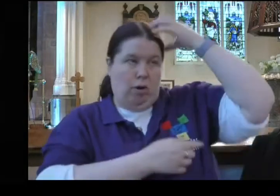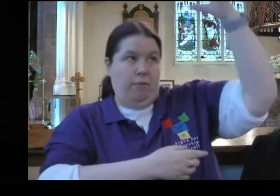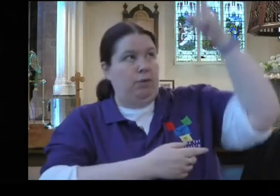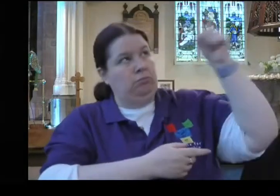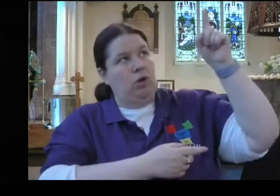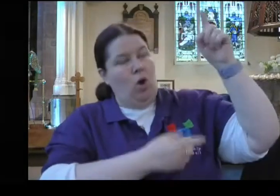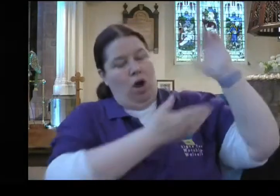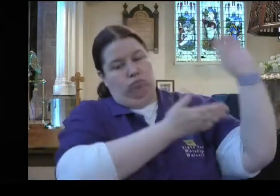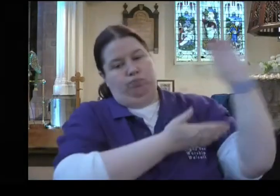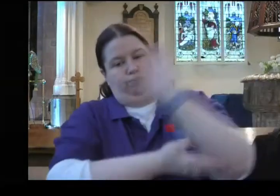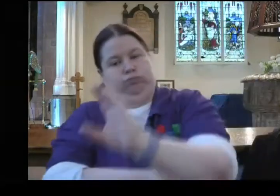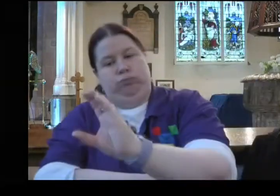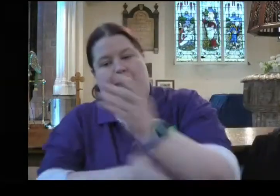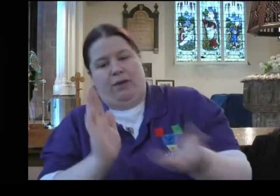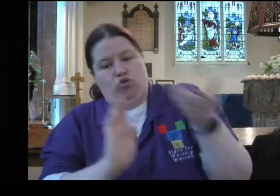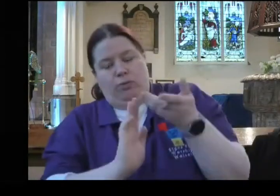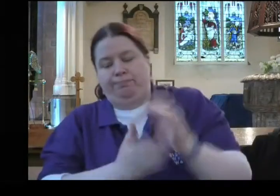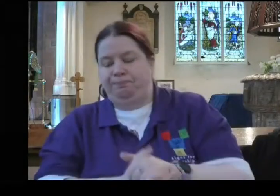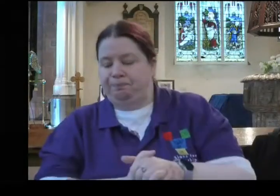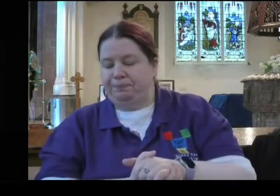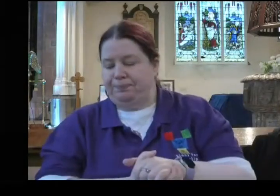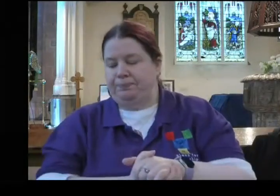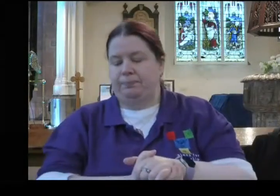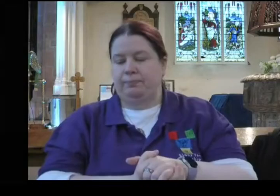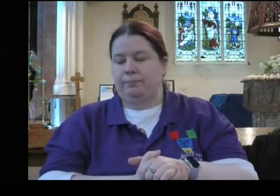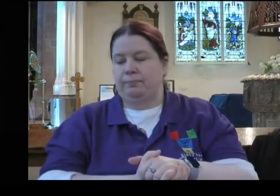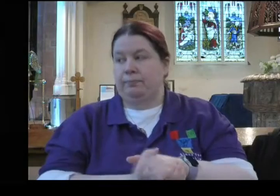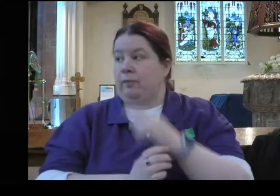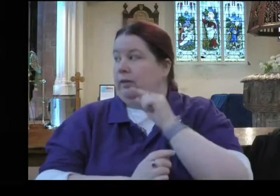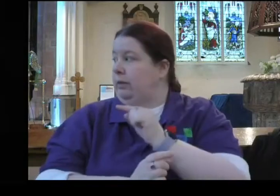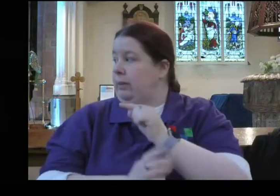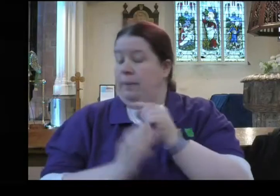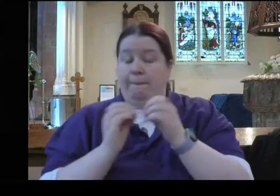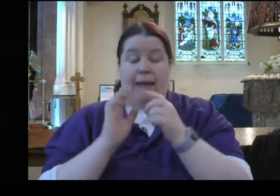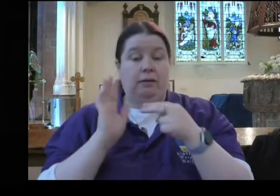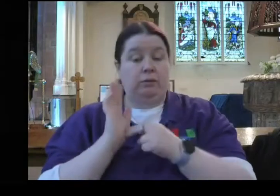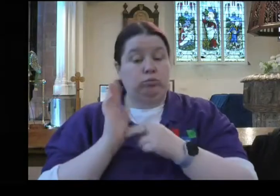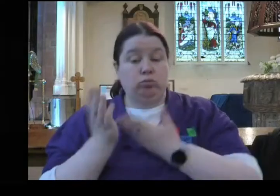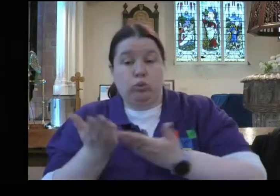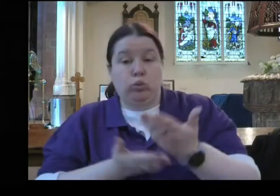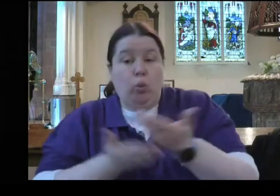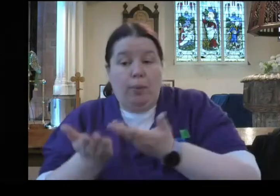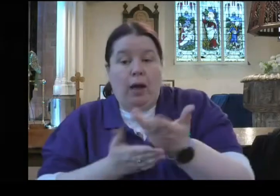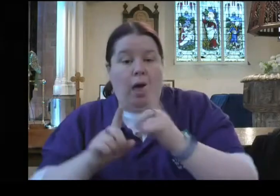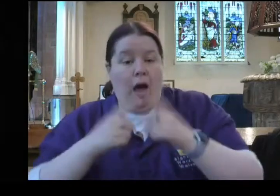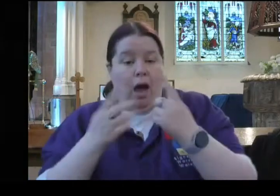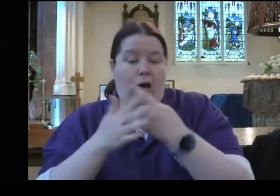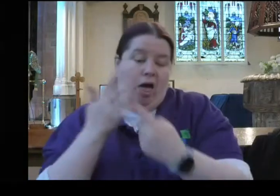There's information at the back. And as Ben talked about this morning earlier on in the little video, there are other ways you can give by serving the church as